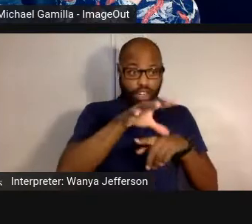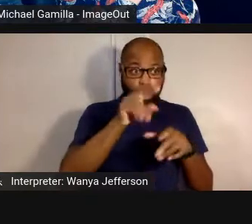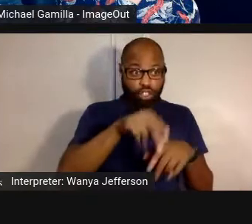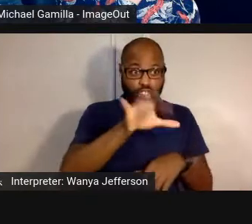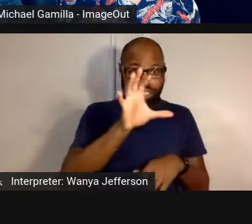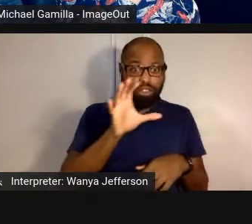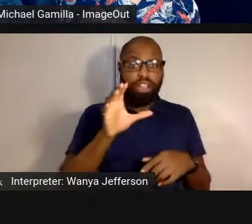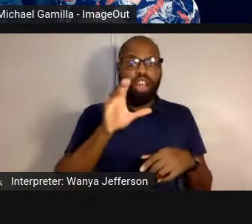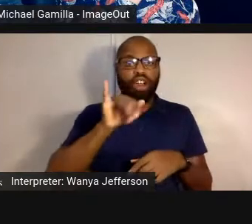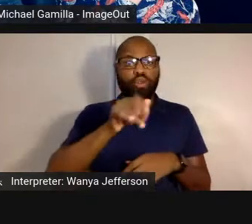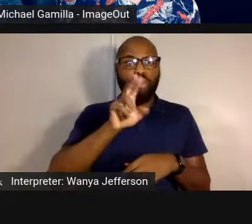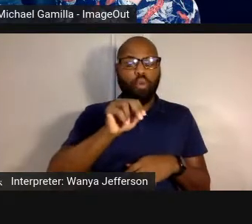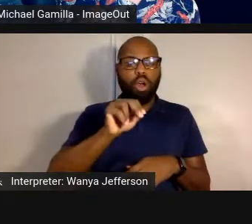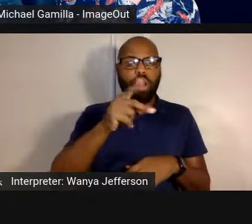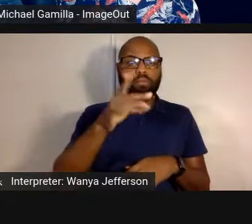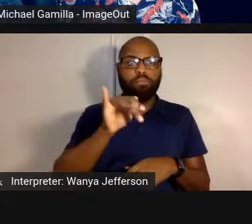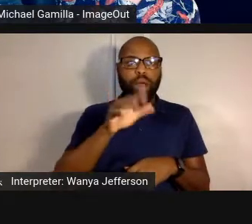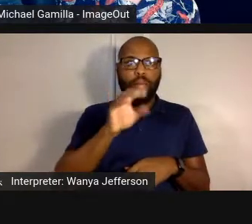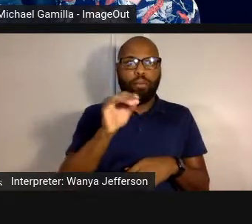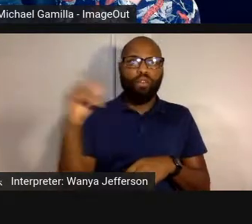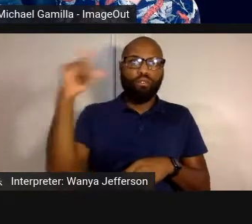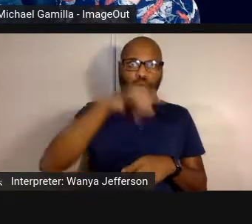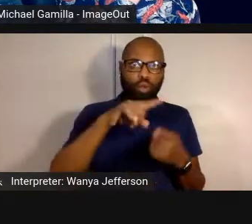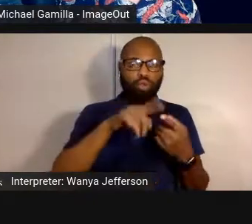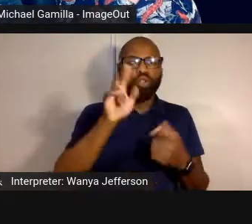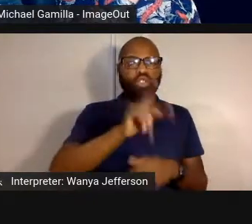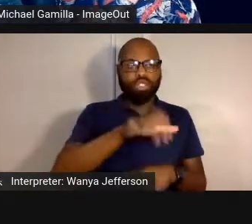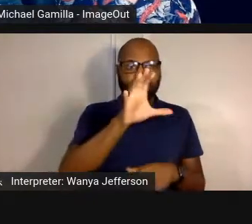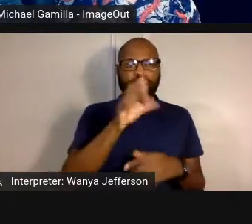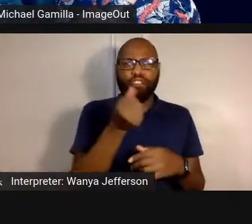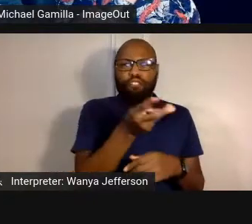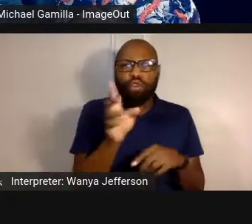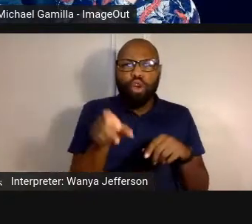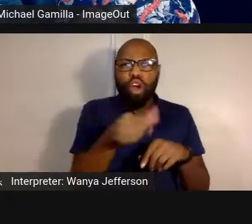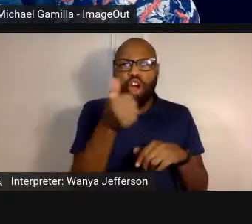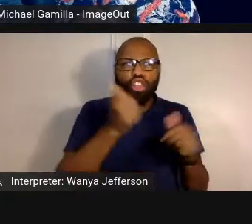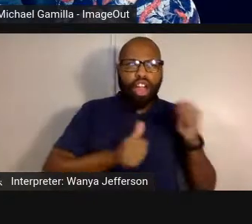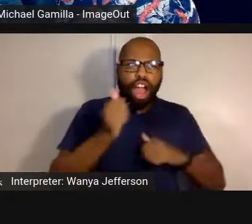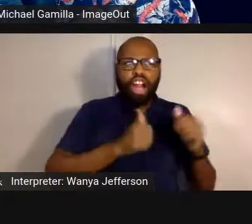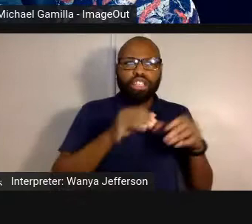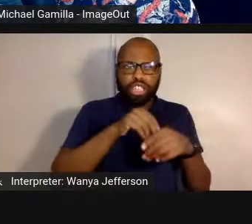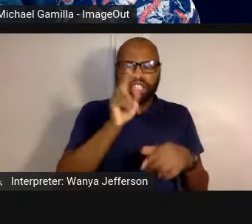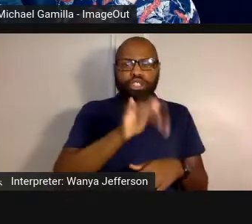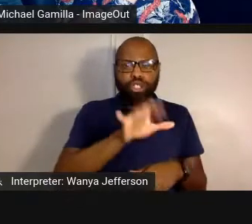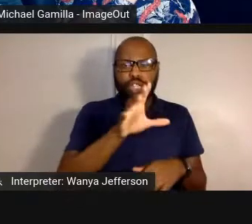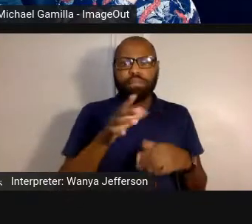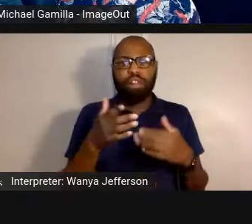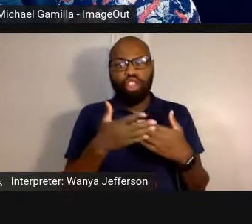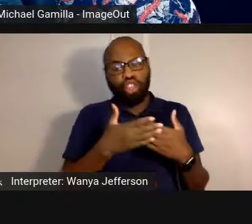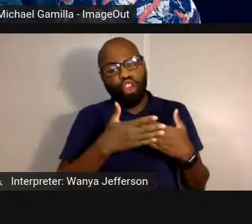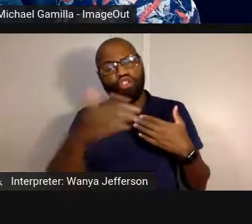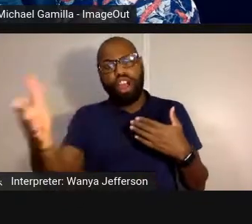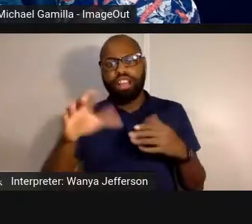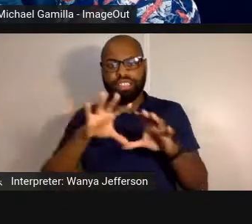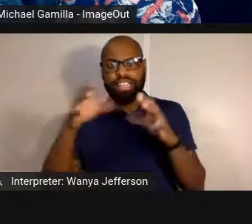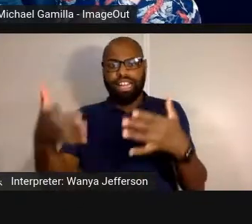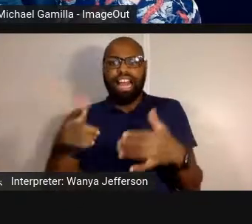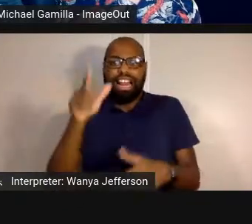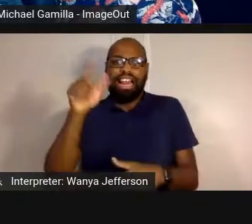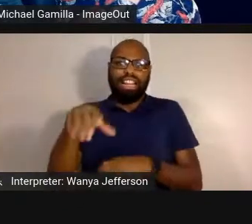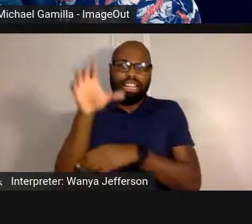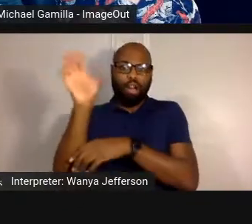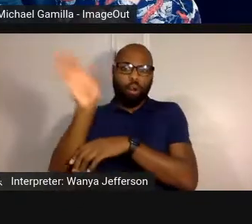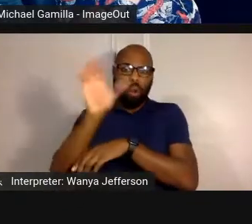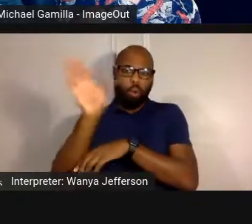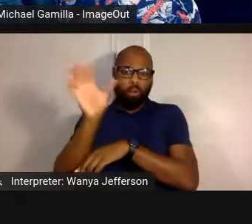other actors that worked with us in New York. But we had to get the rest of the cast to be able to... In Colombia. So we